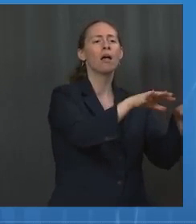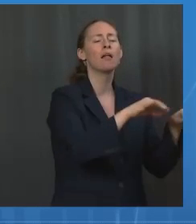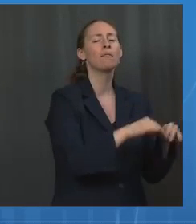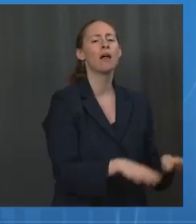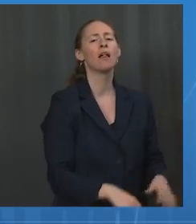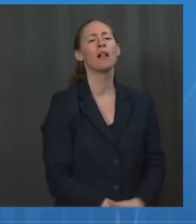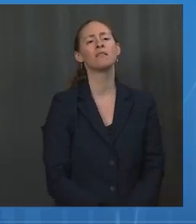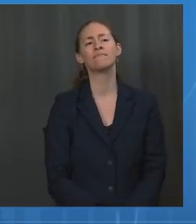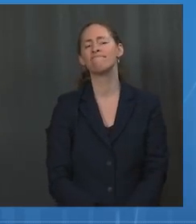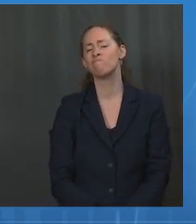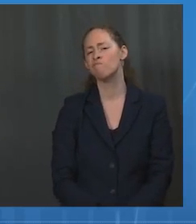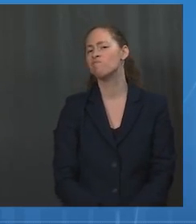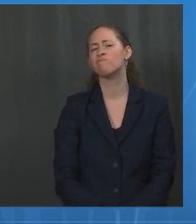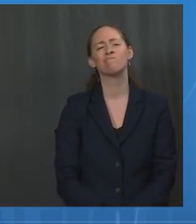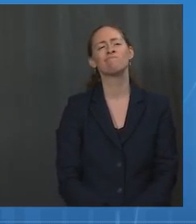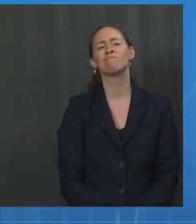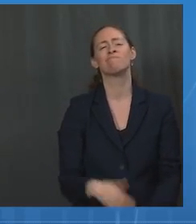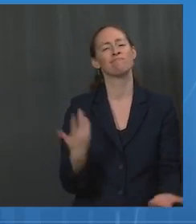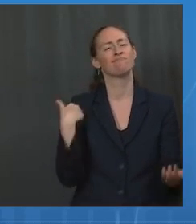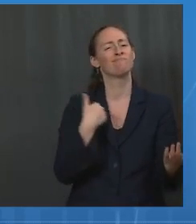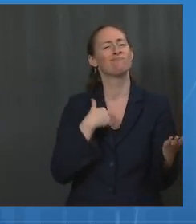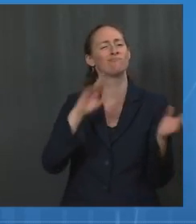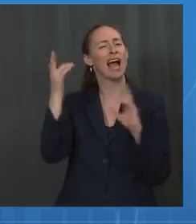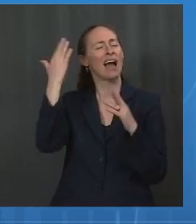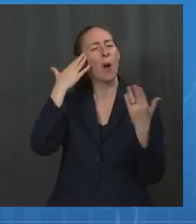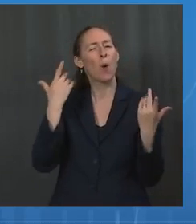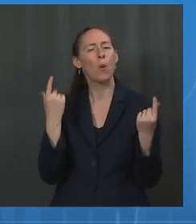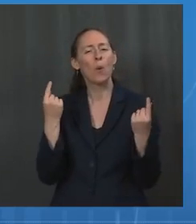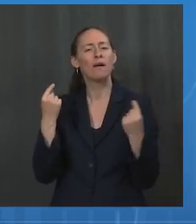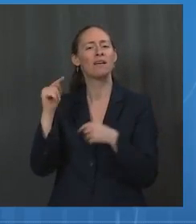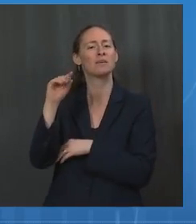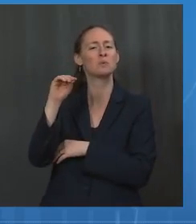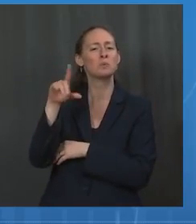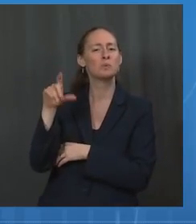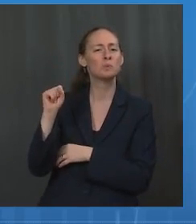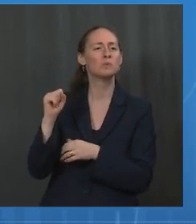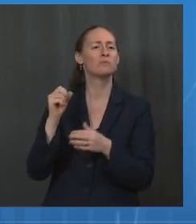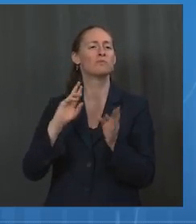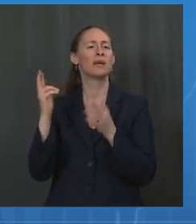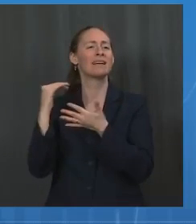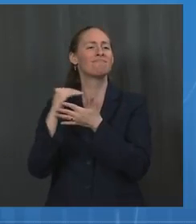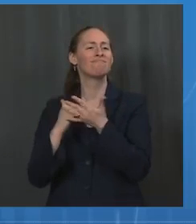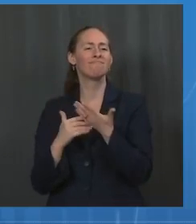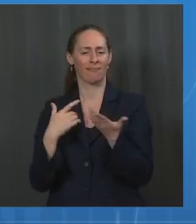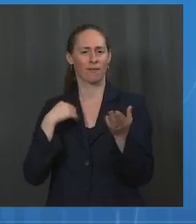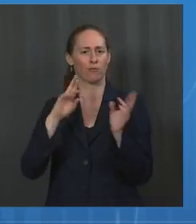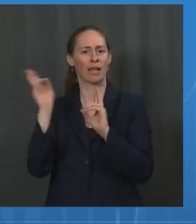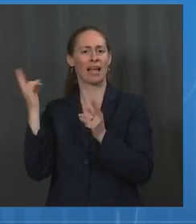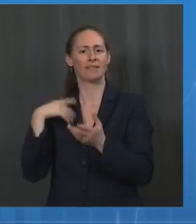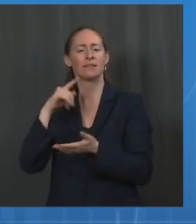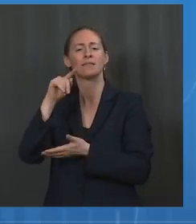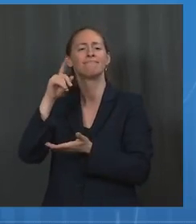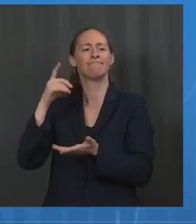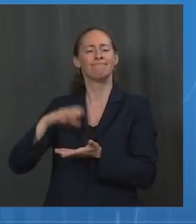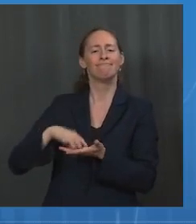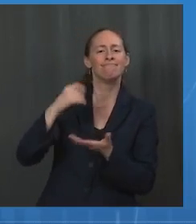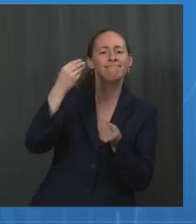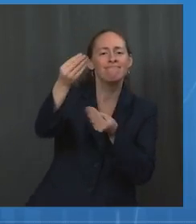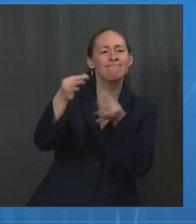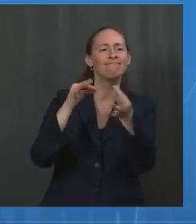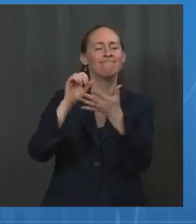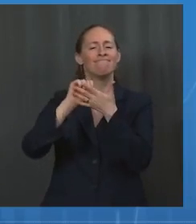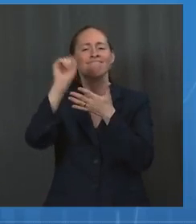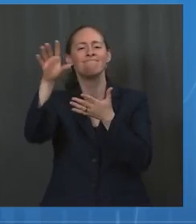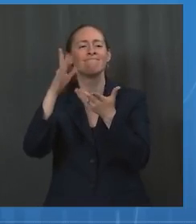tools. This week, CDC released toolkits to help schools plan for and implement screening testing, and for parents